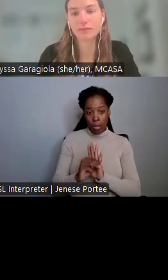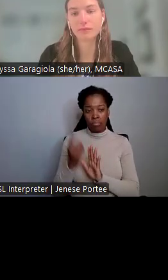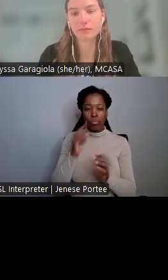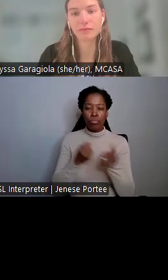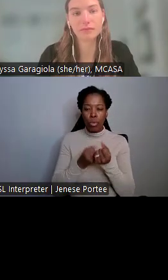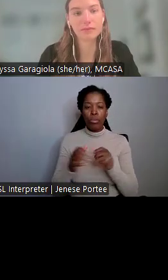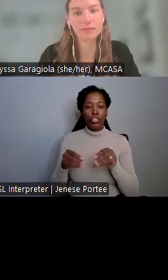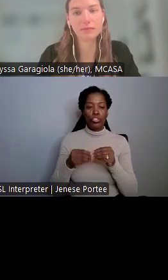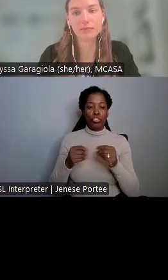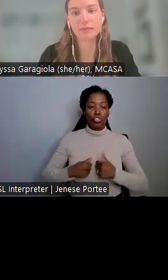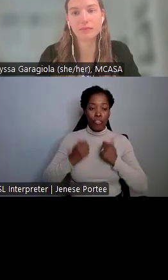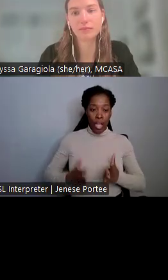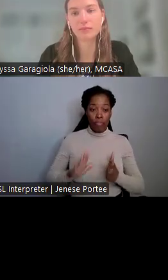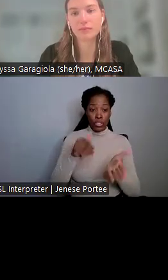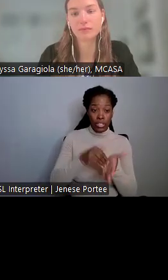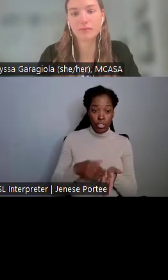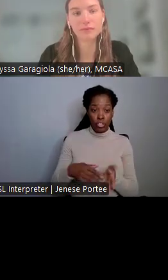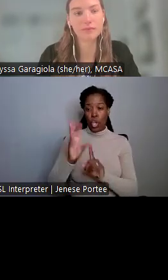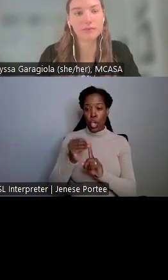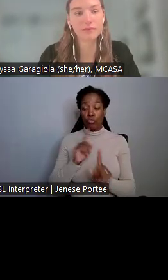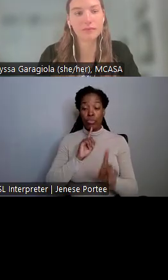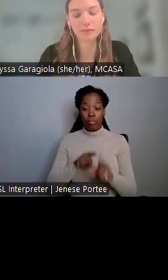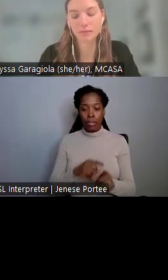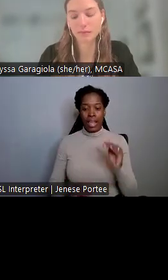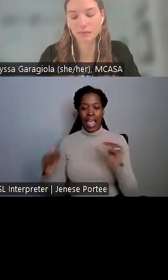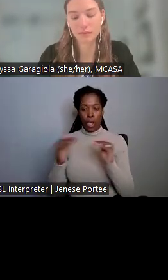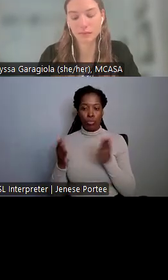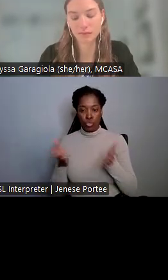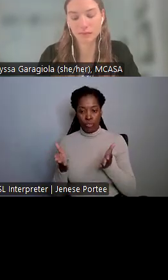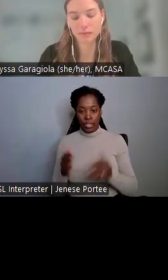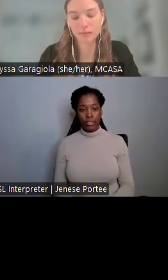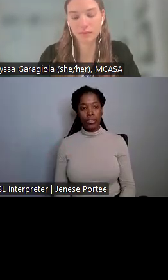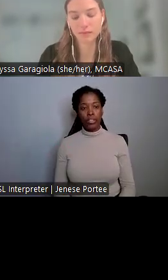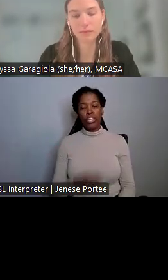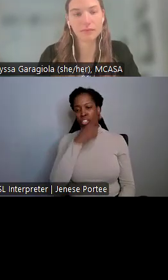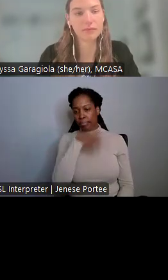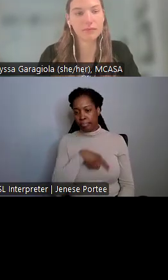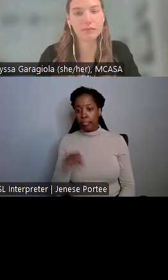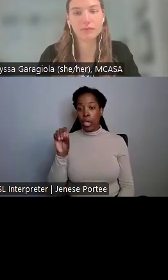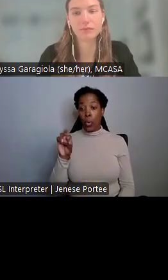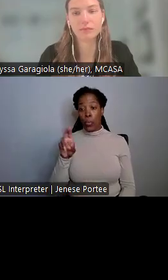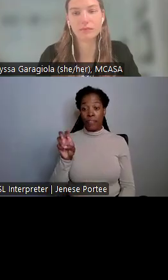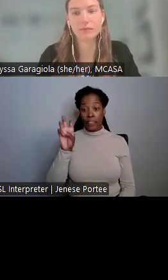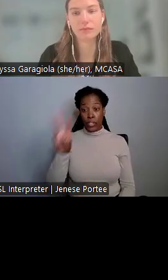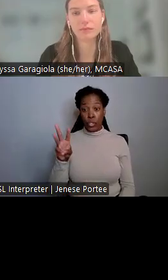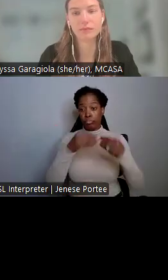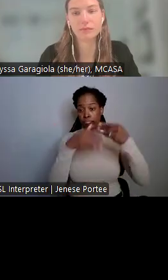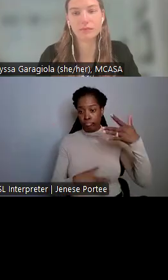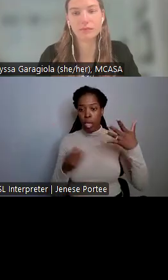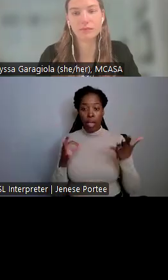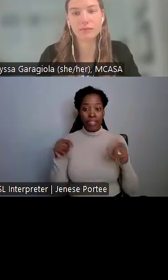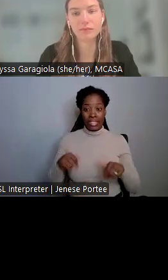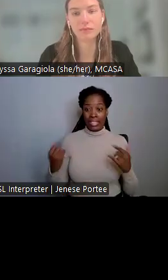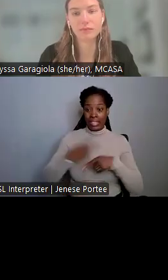services. So to give you a little breakdown of how today's session is going to go, we are going to talk about